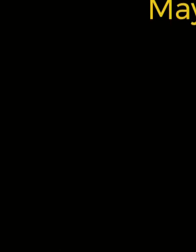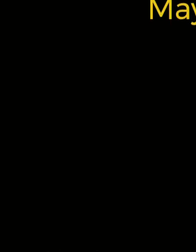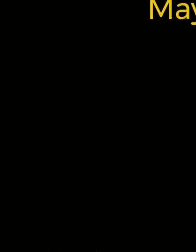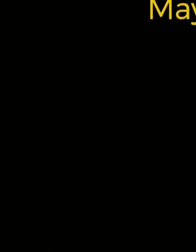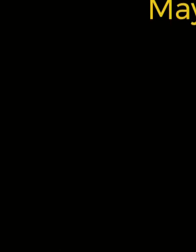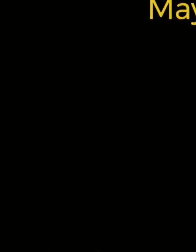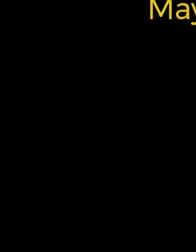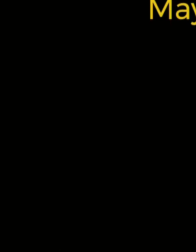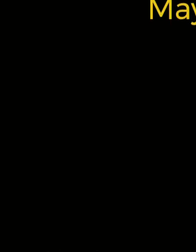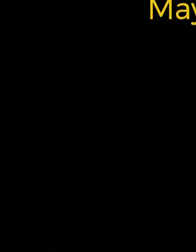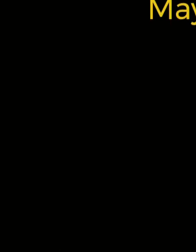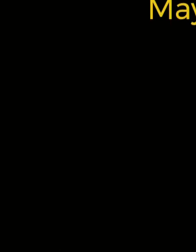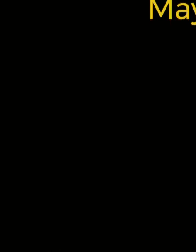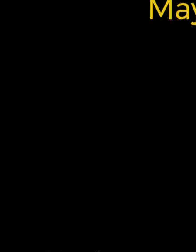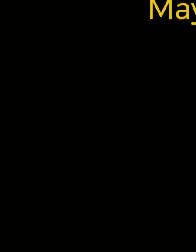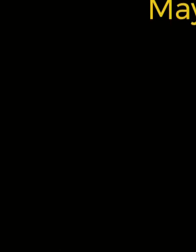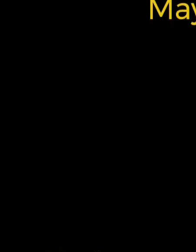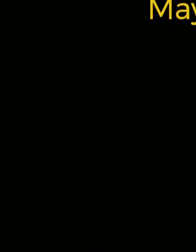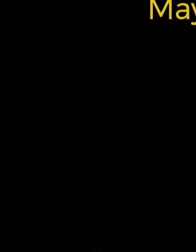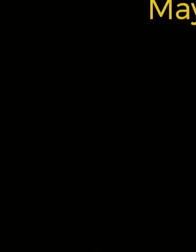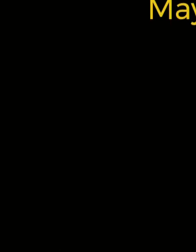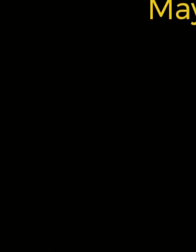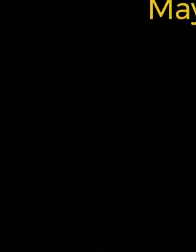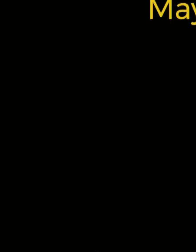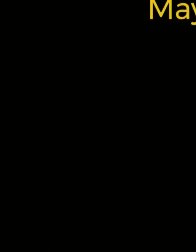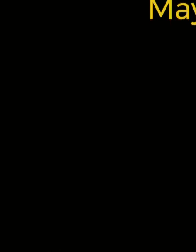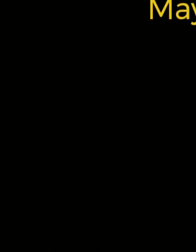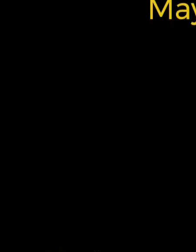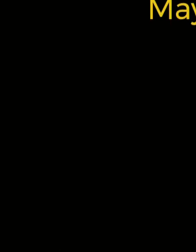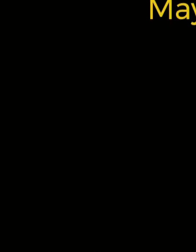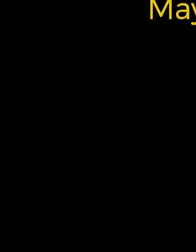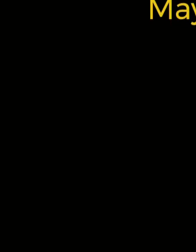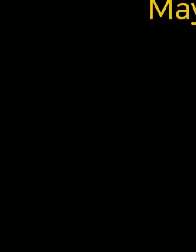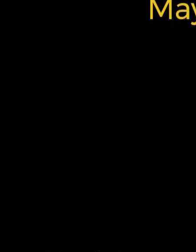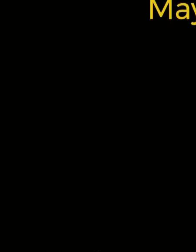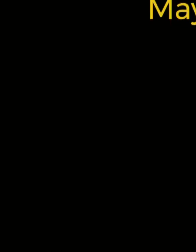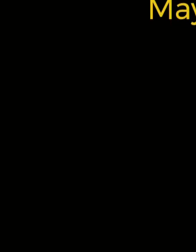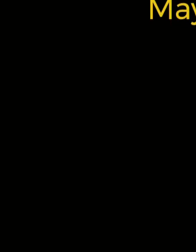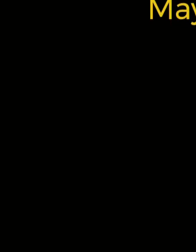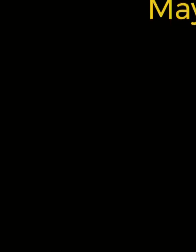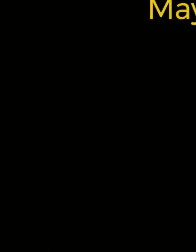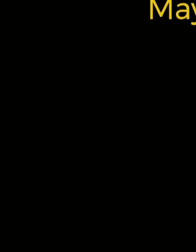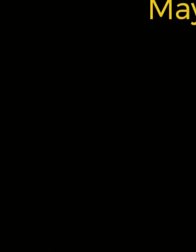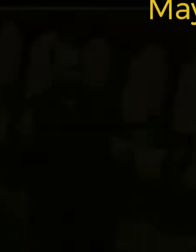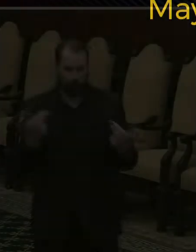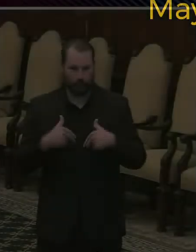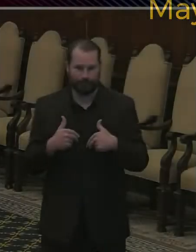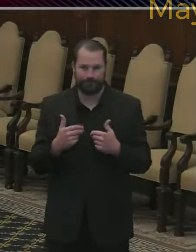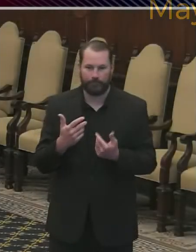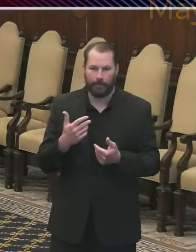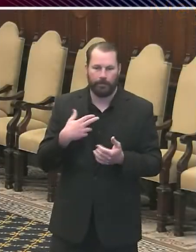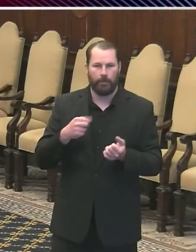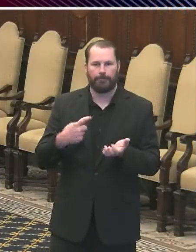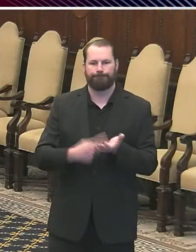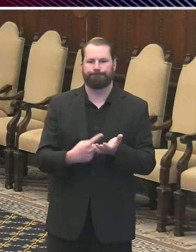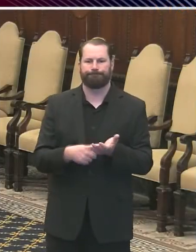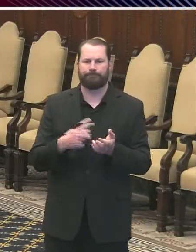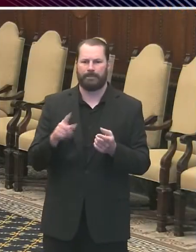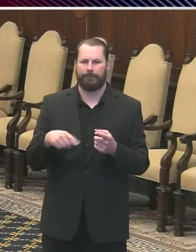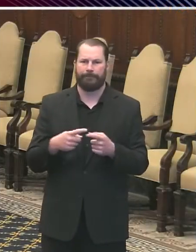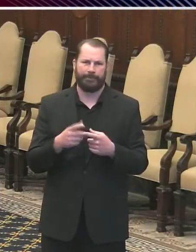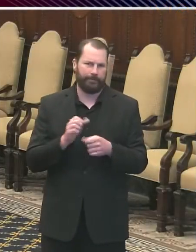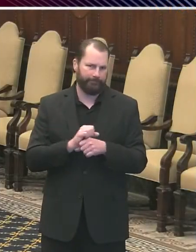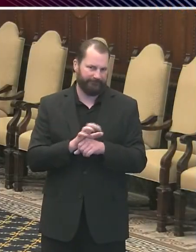Good afternoon, and thank you for joining the daily briefing on the City of Philadelphia's response to COVID-19. Today, all speakers